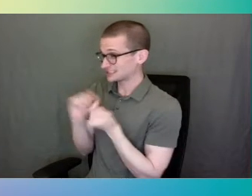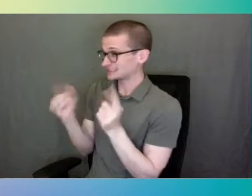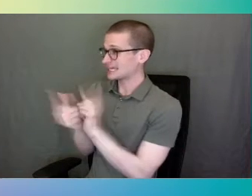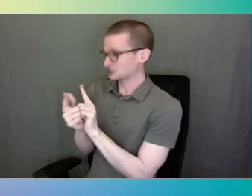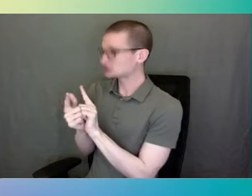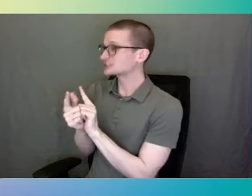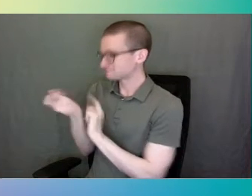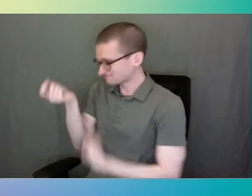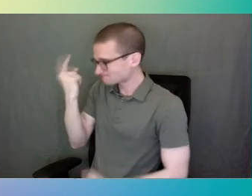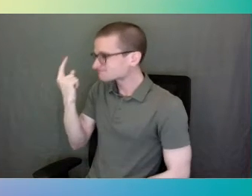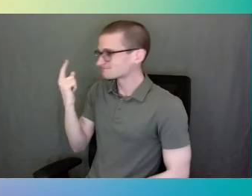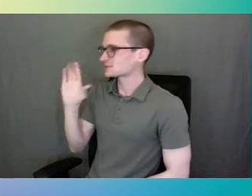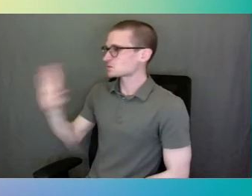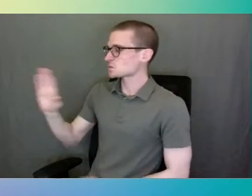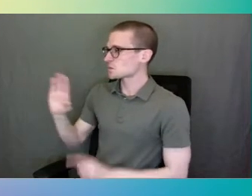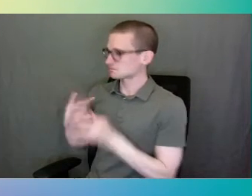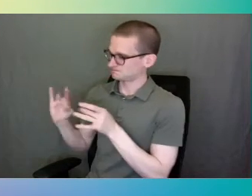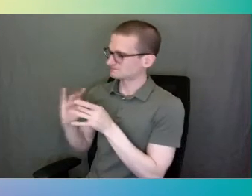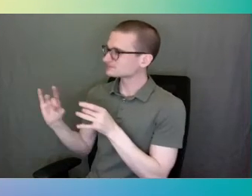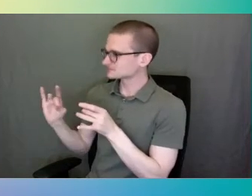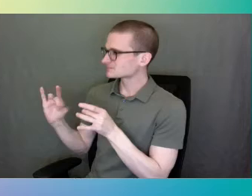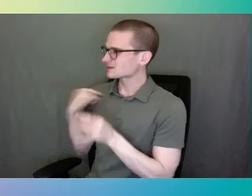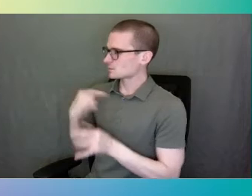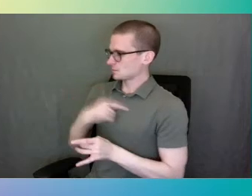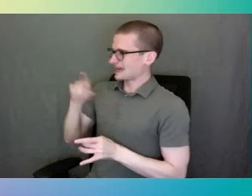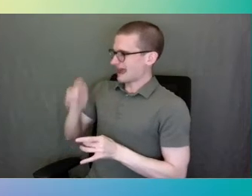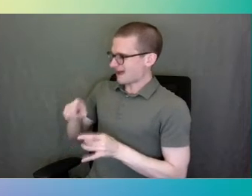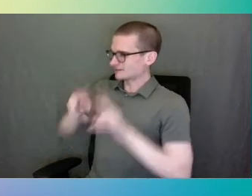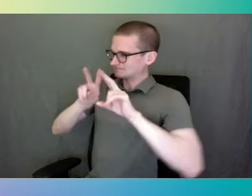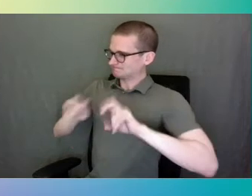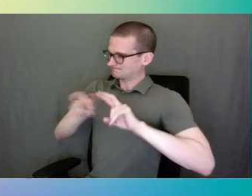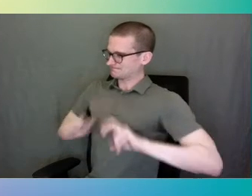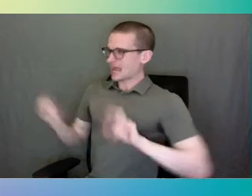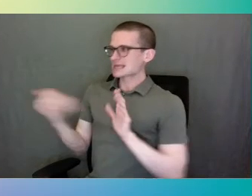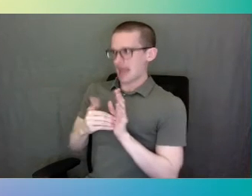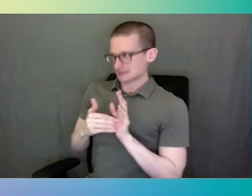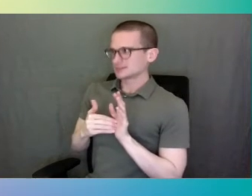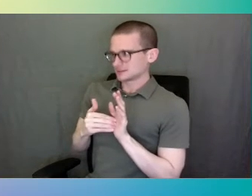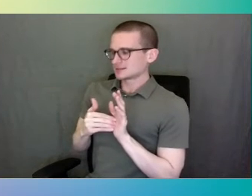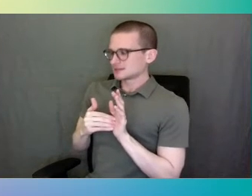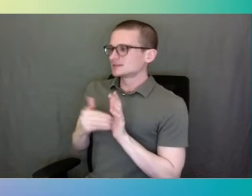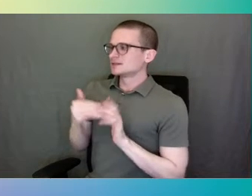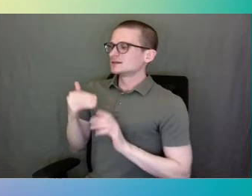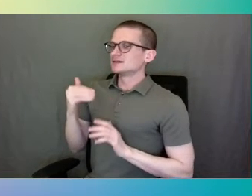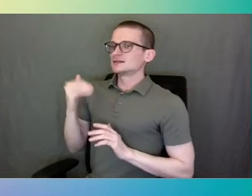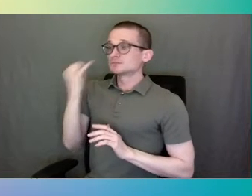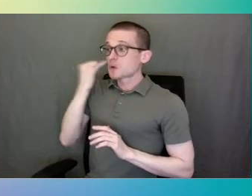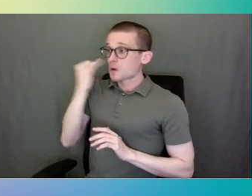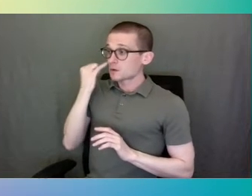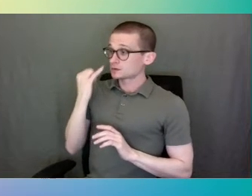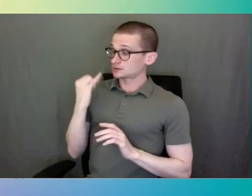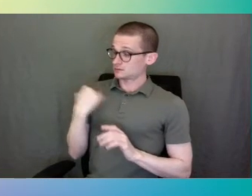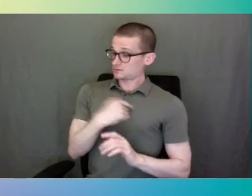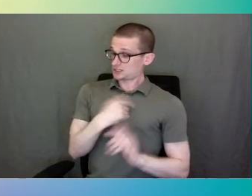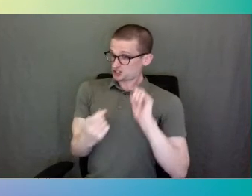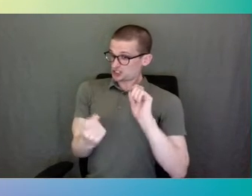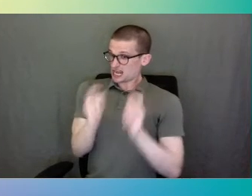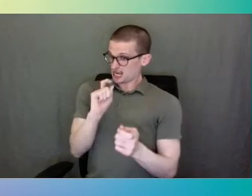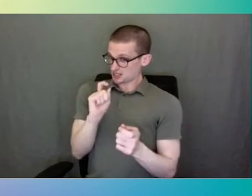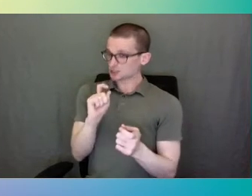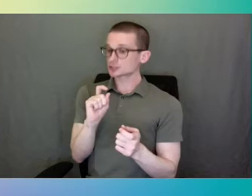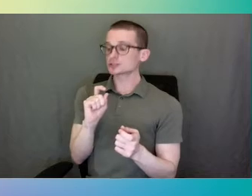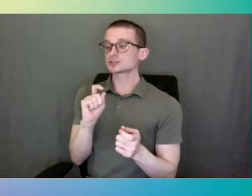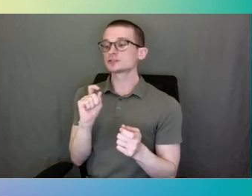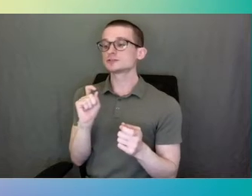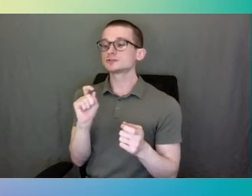saying. We need to relook at this. We need to revisit this. How would, if we change this to those